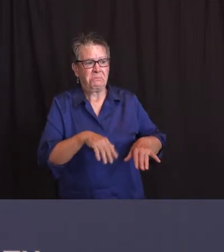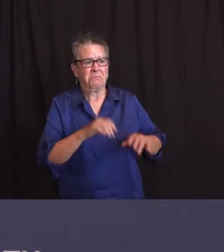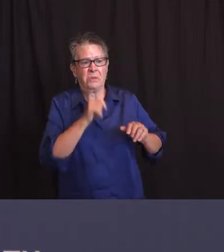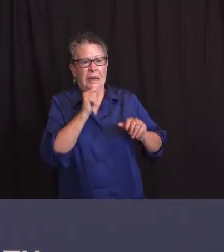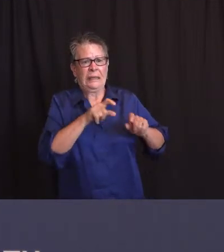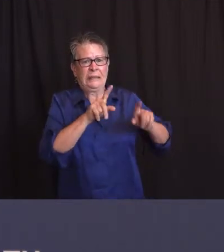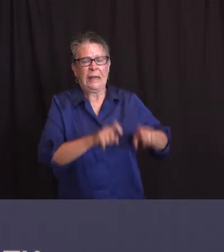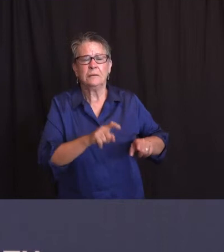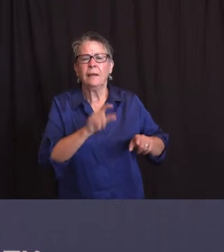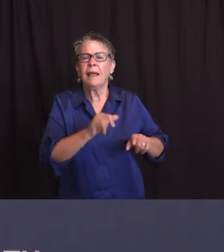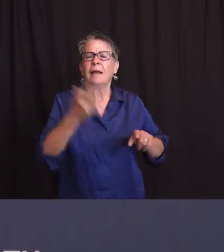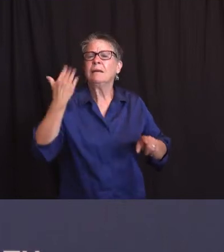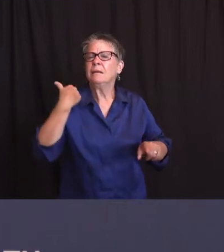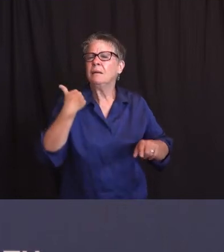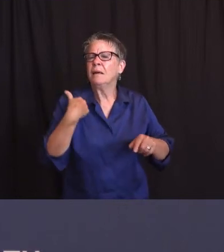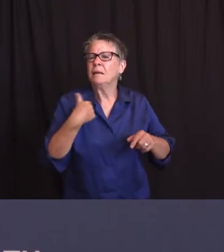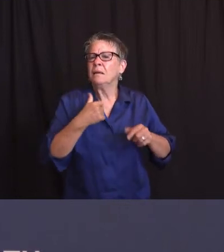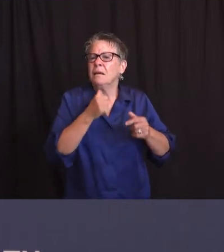it's different now.